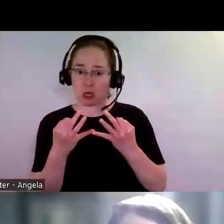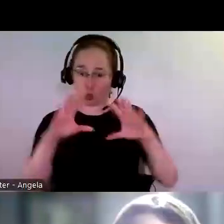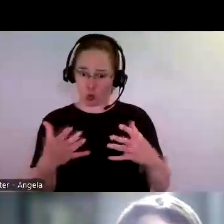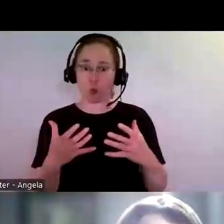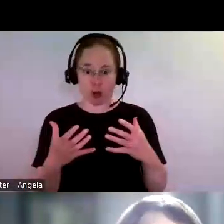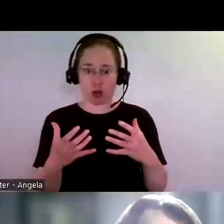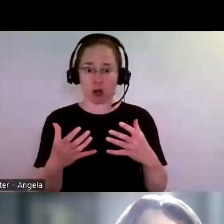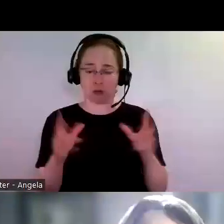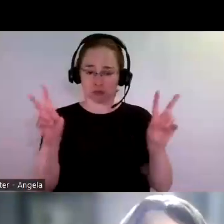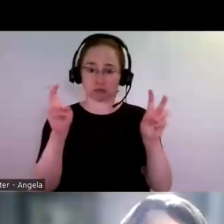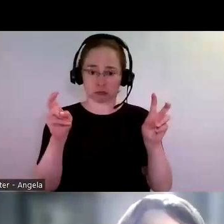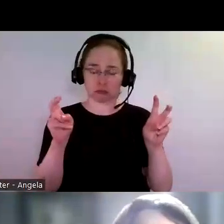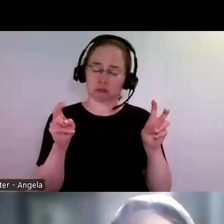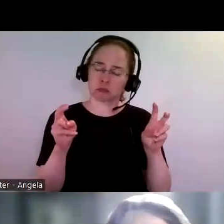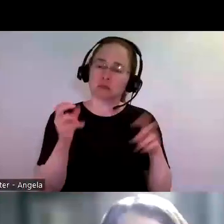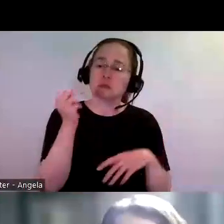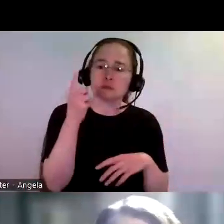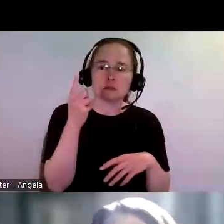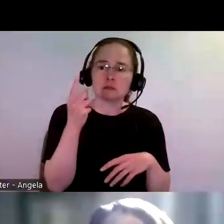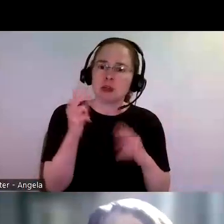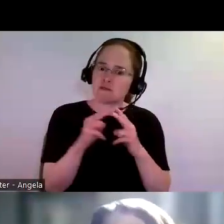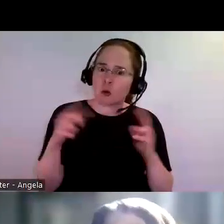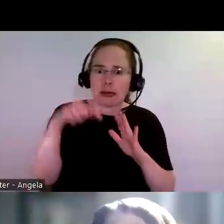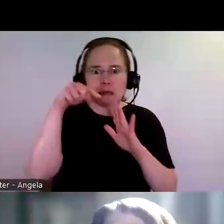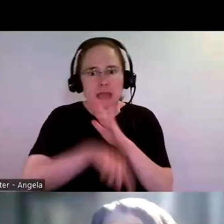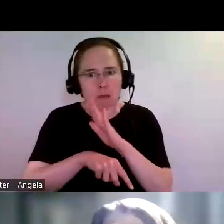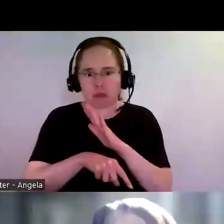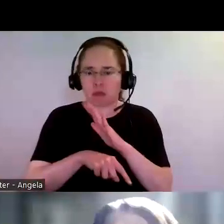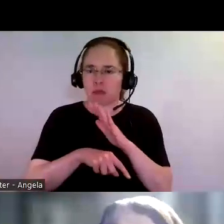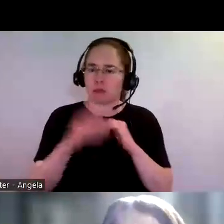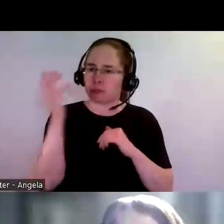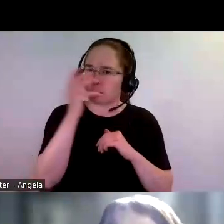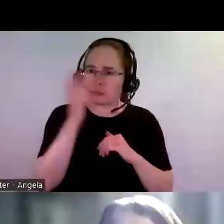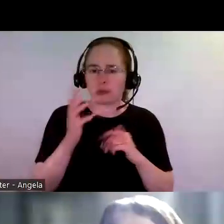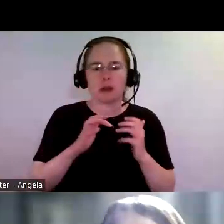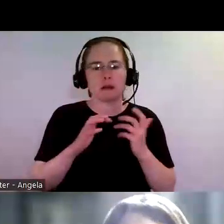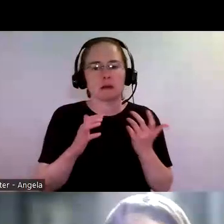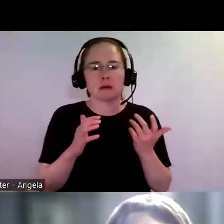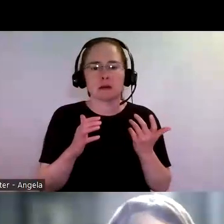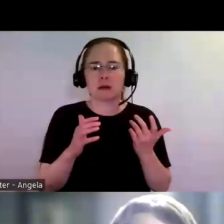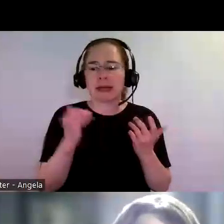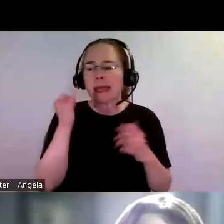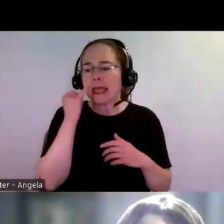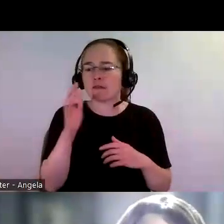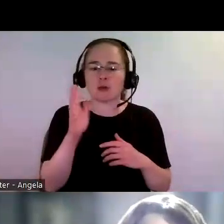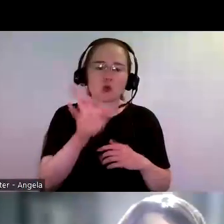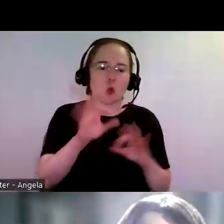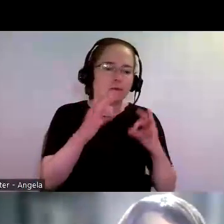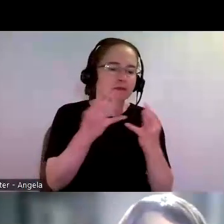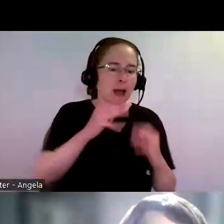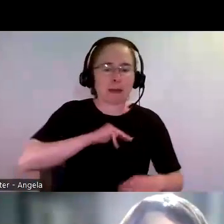group, which is very in-depth in how a loved one who has no background